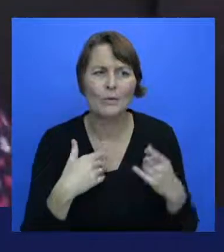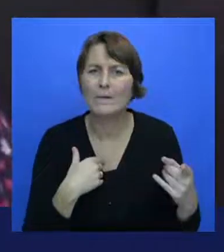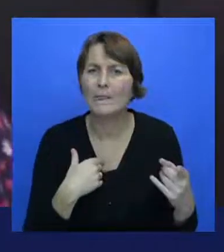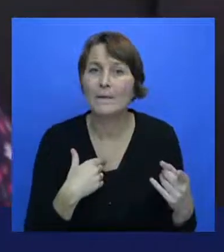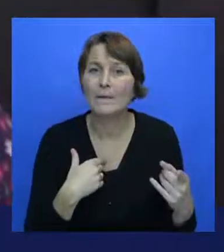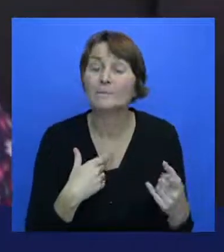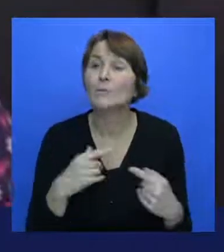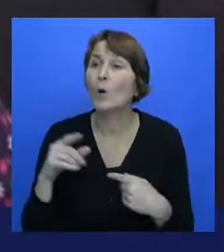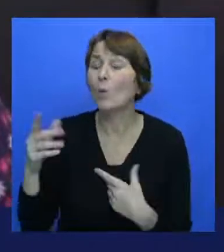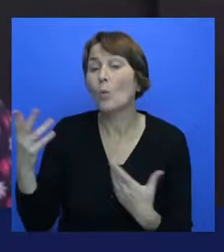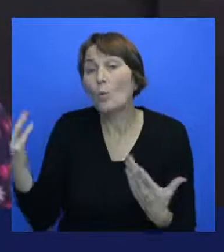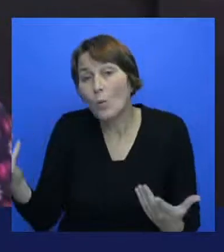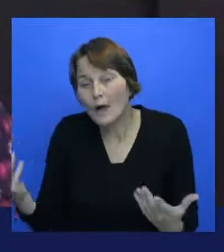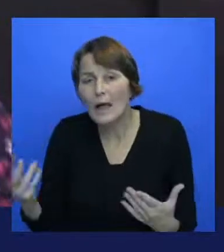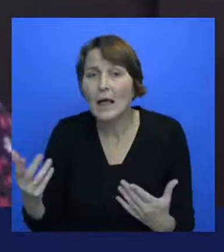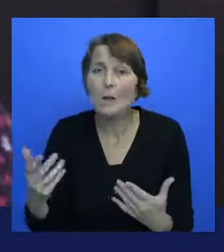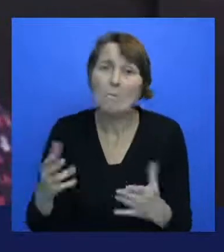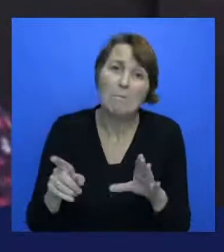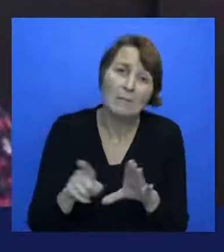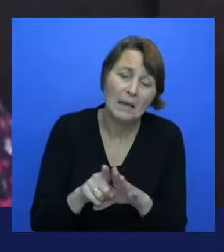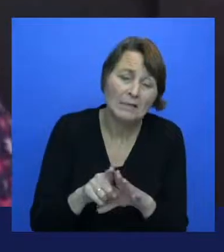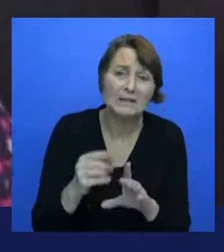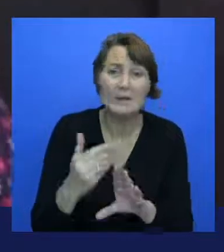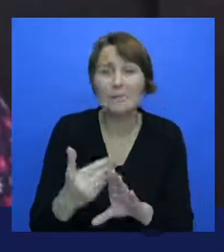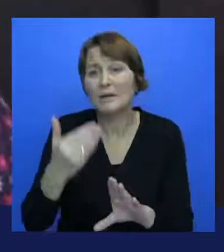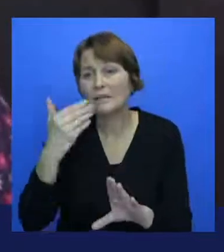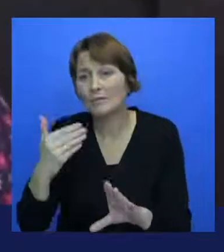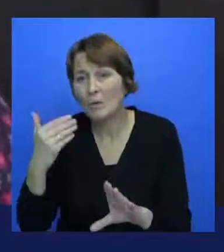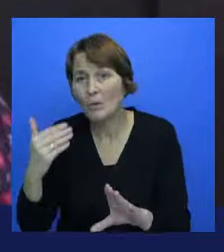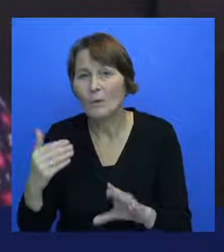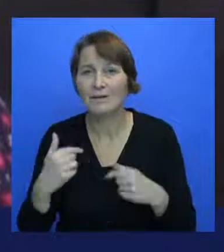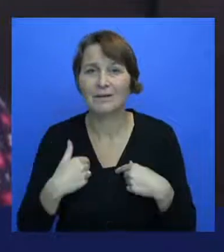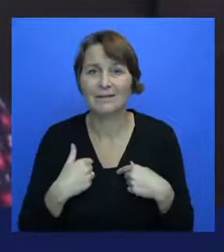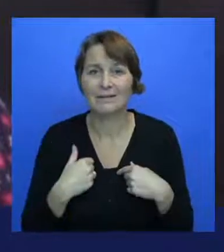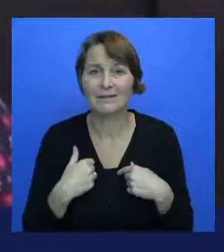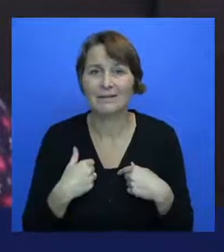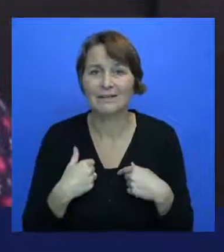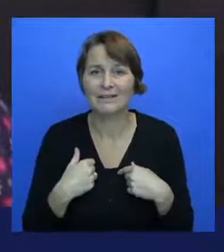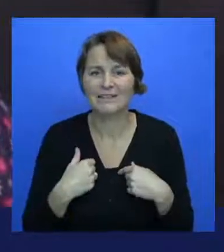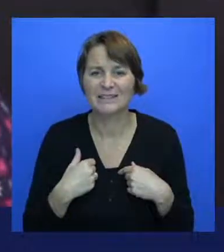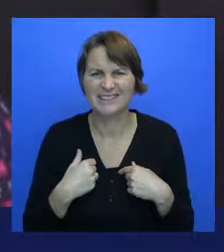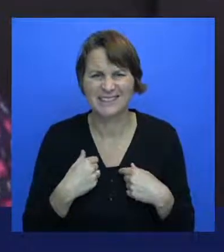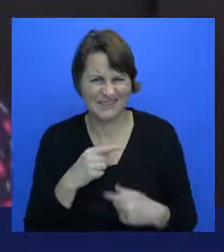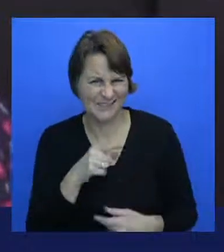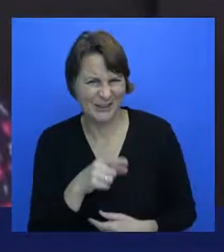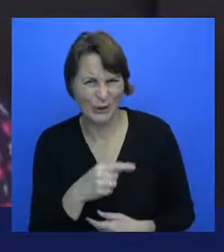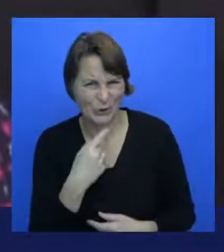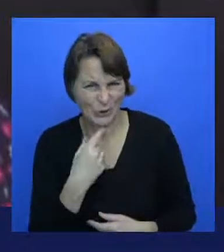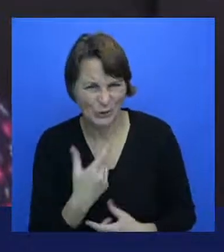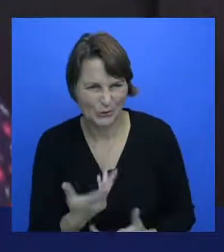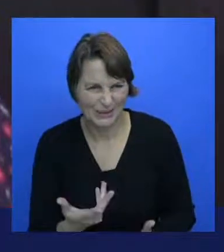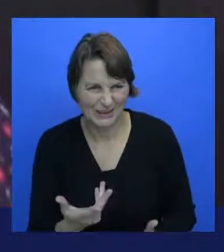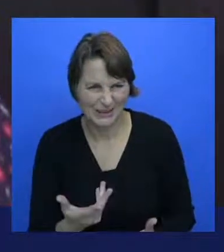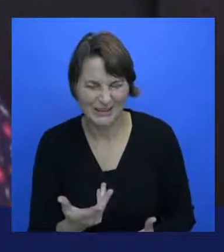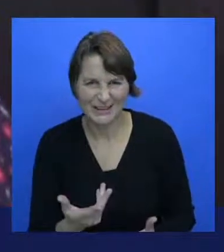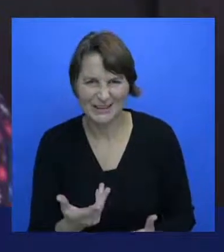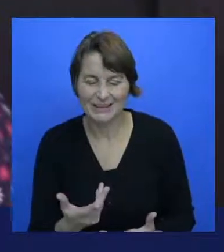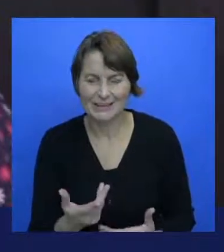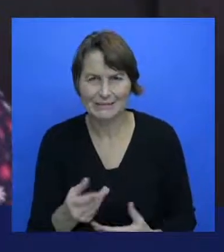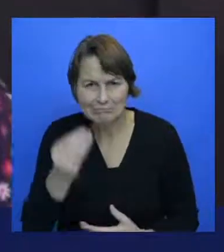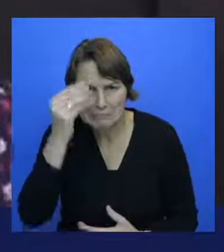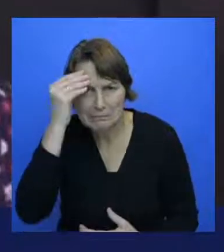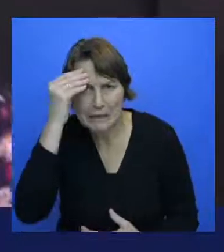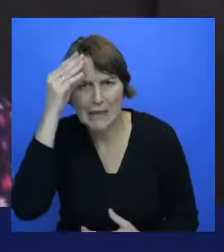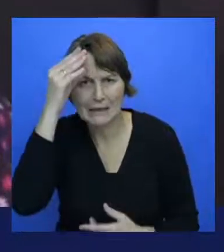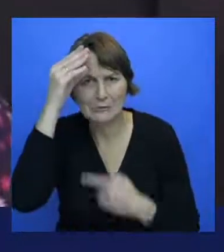done before and you go from there. And I was like, you're like a world-renowned expert in deep learning. And you're saying